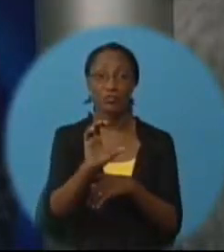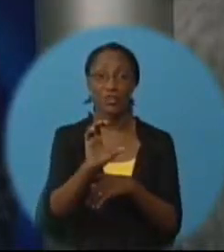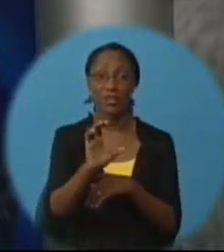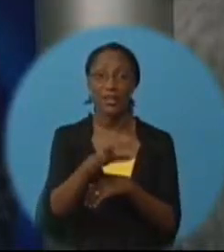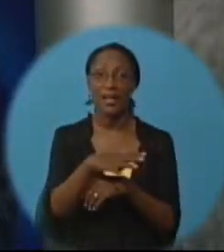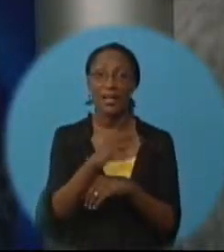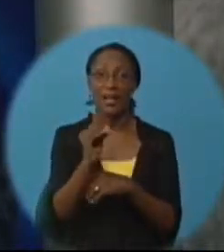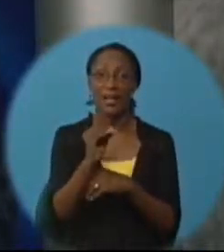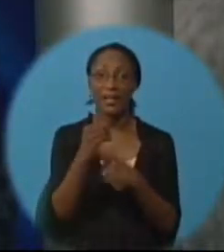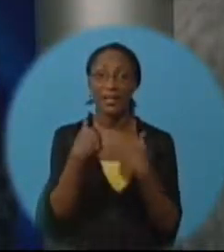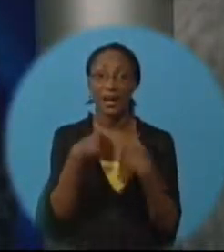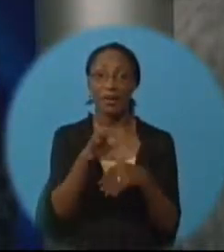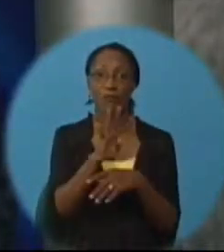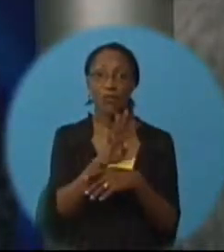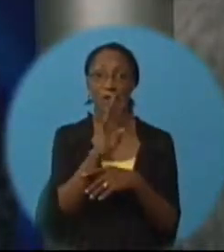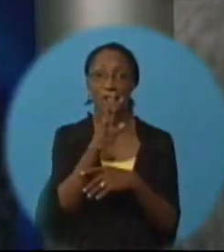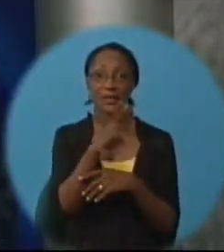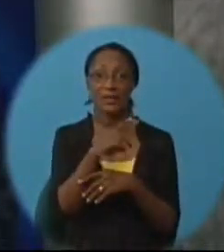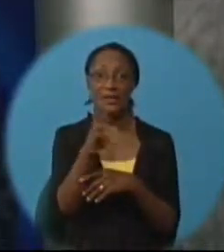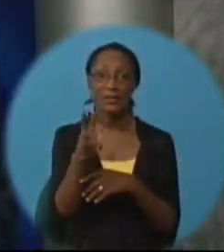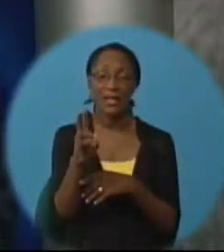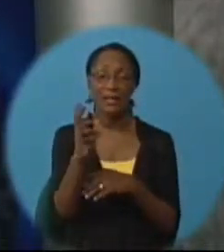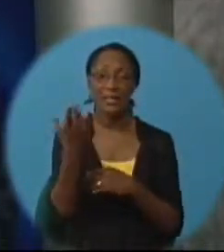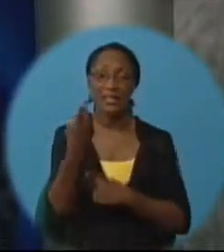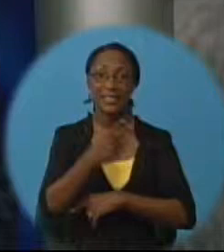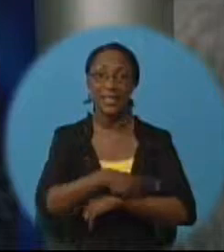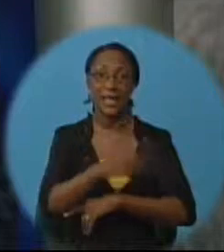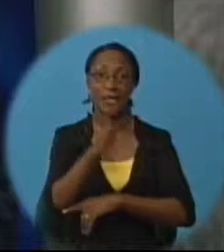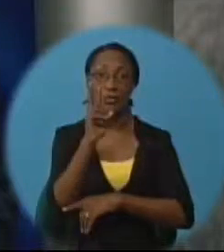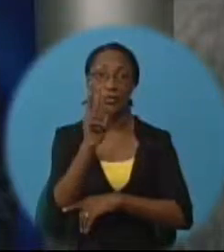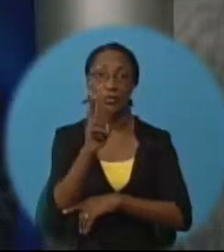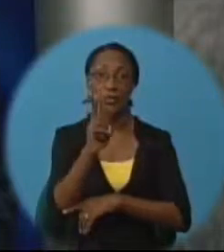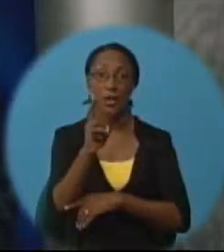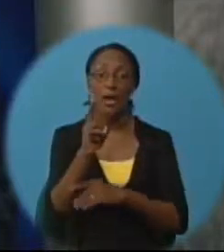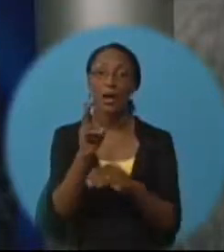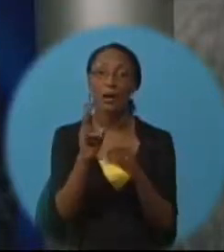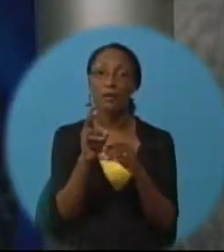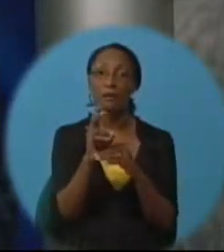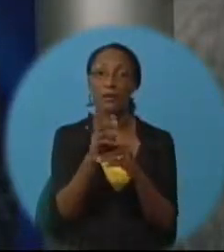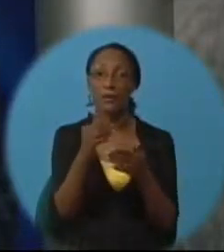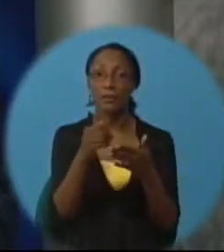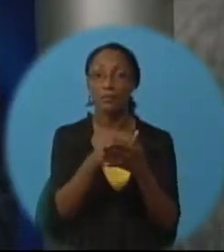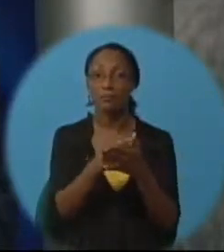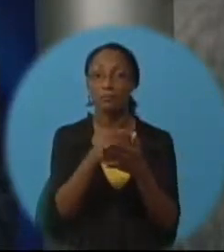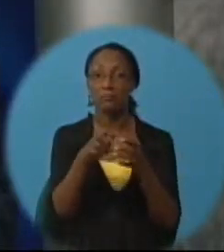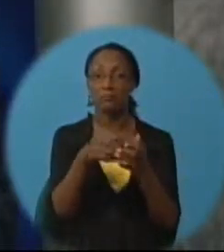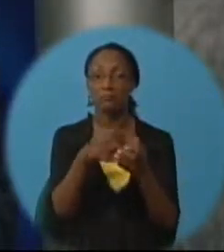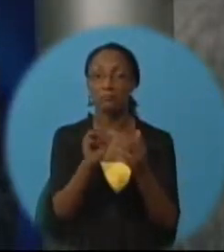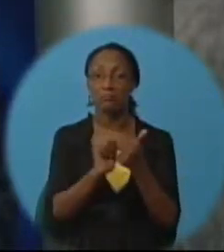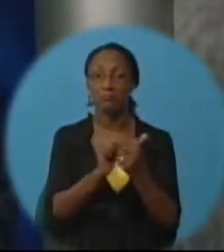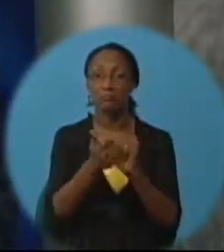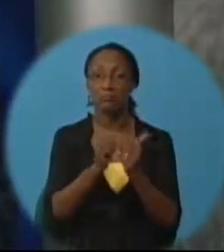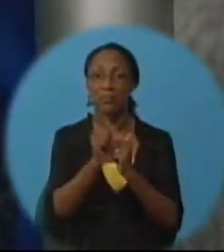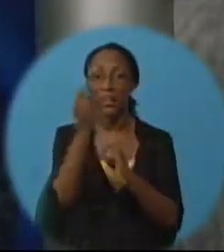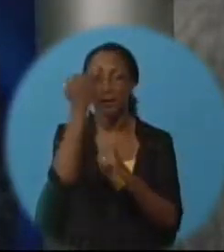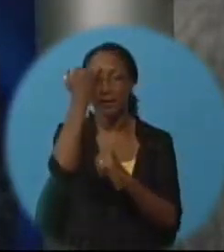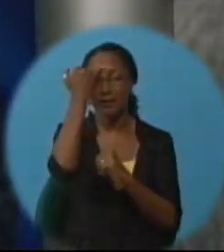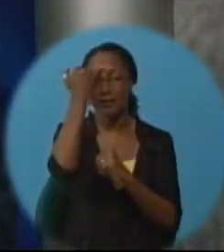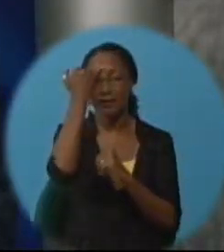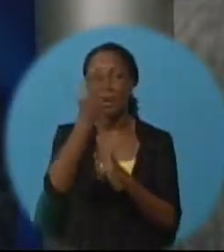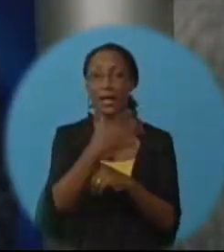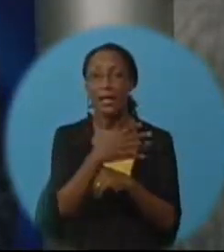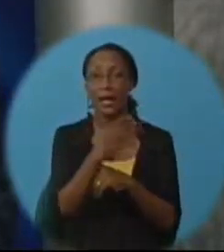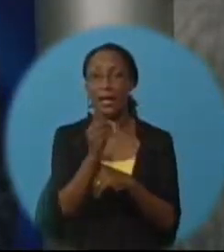of 466 on day 2 of the opening tour match in India. Playing against Uttar Pradesh at the Javapur